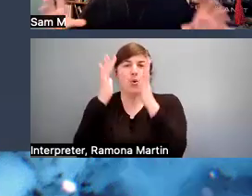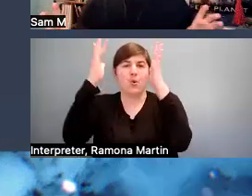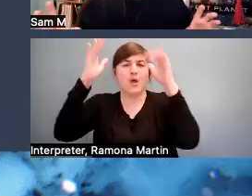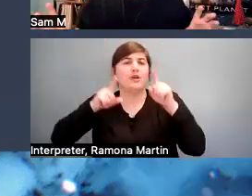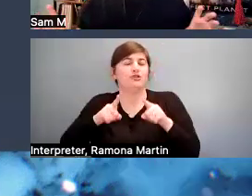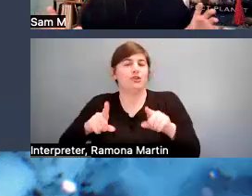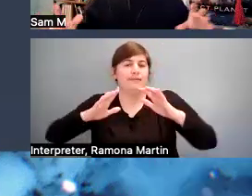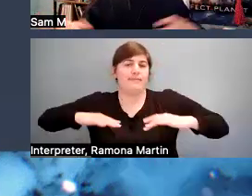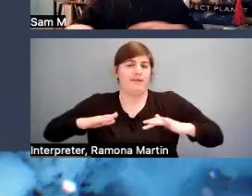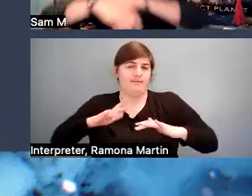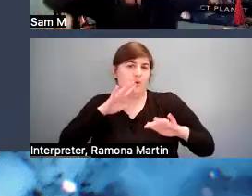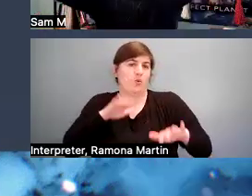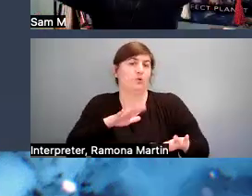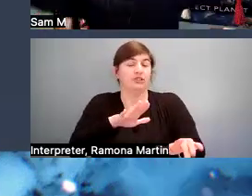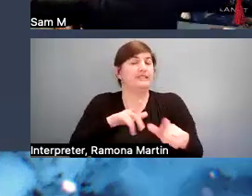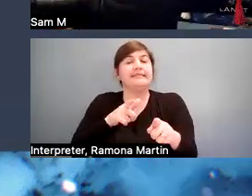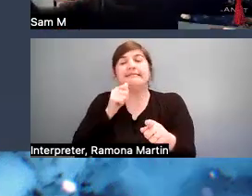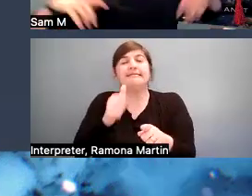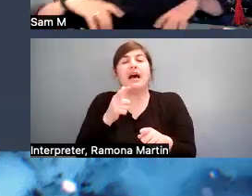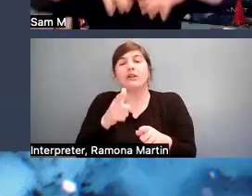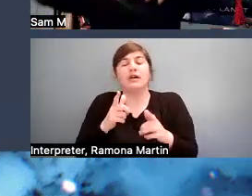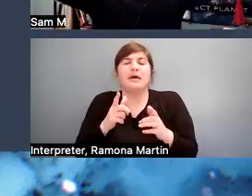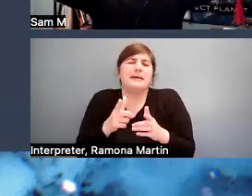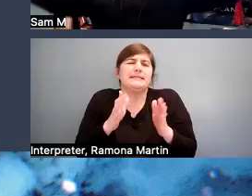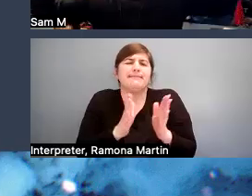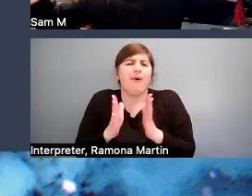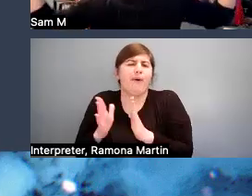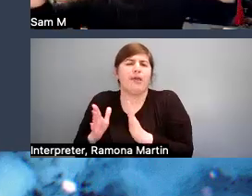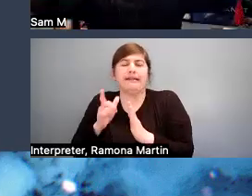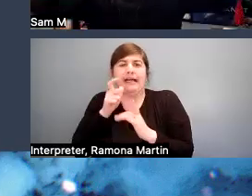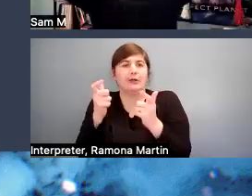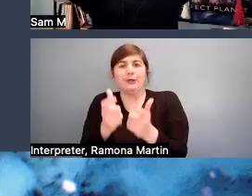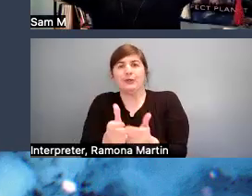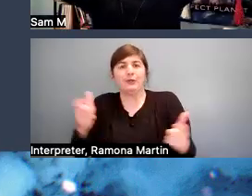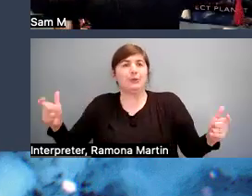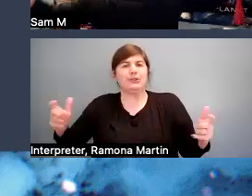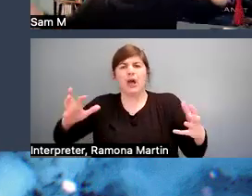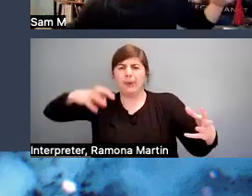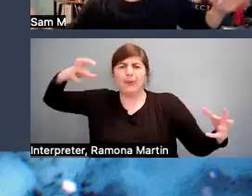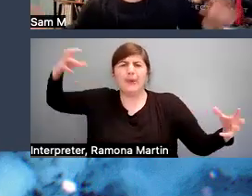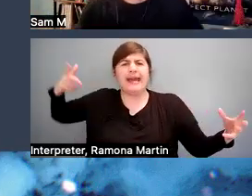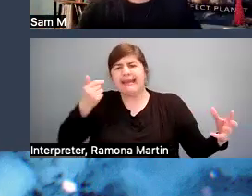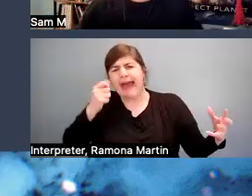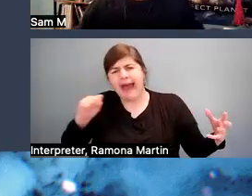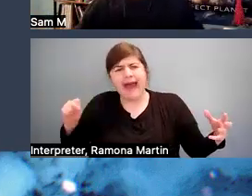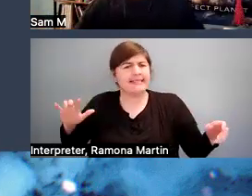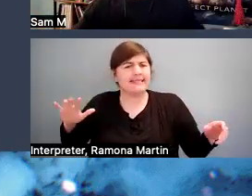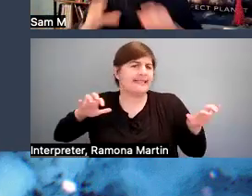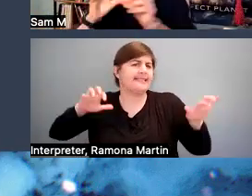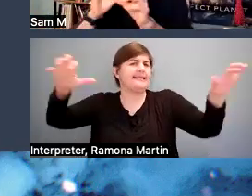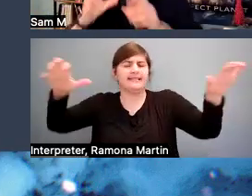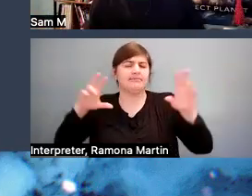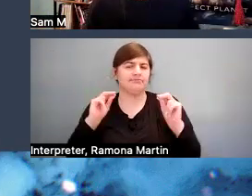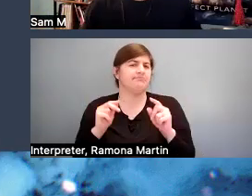very, very small. These aren't your huge explosions that produce huge clouds of gas that may cover an entire area.